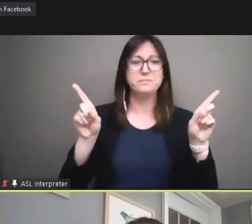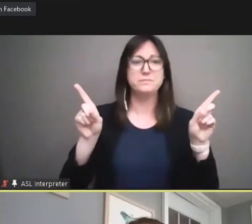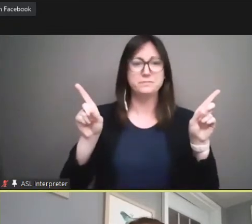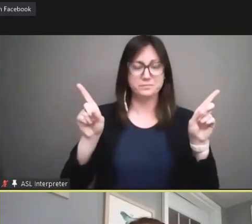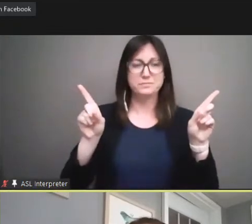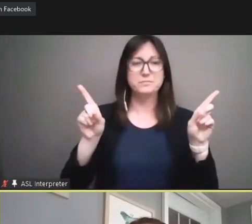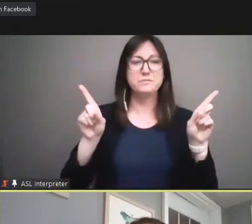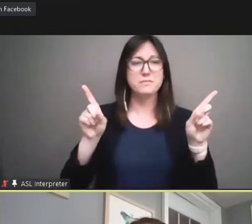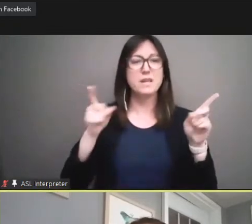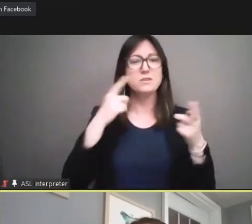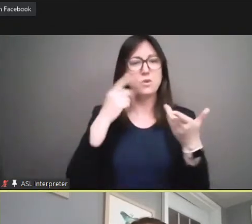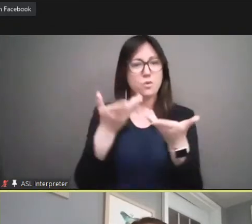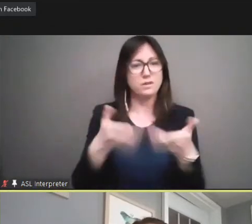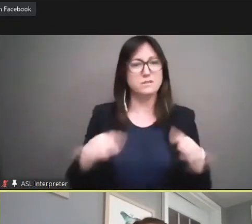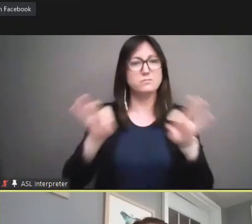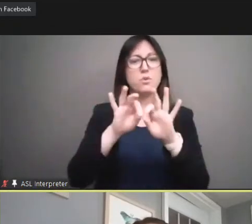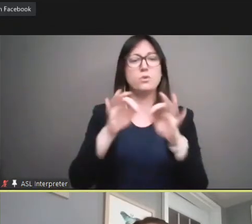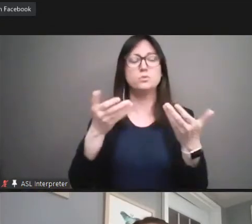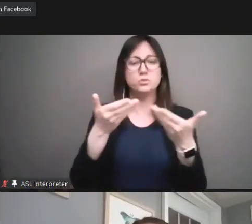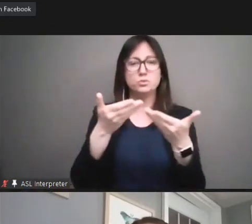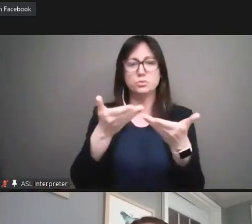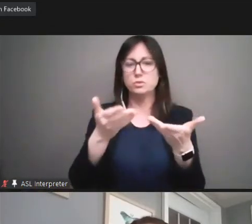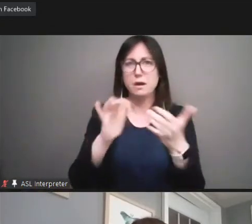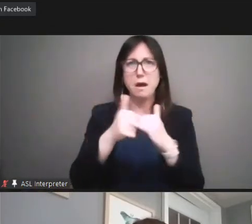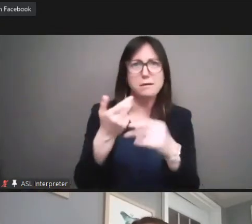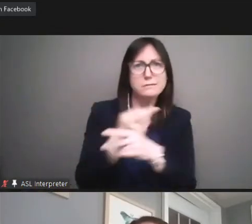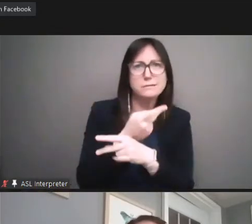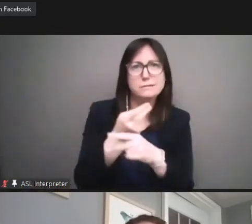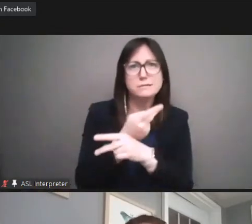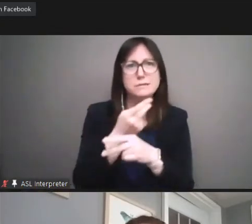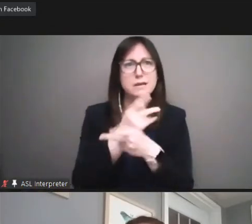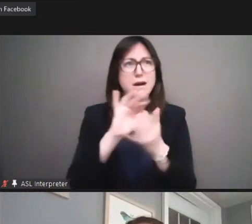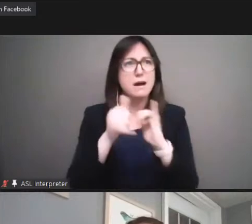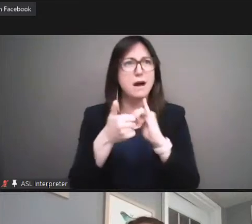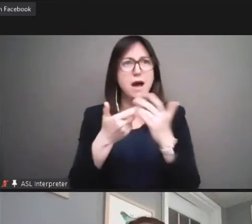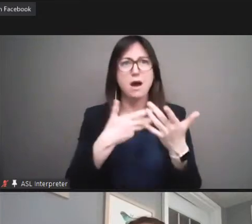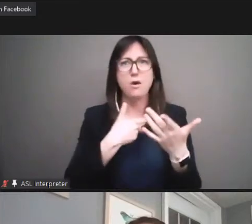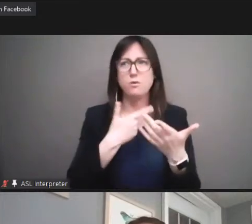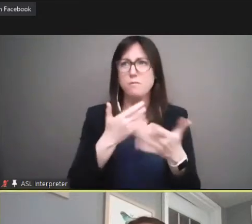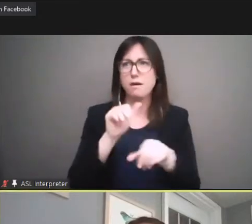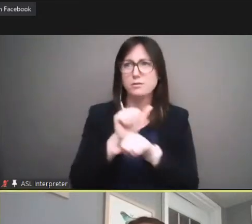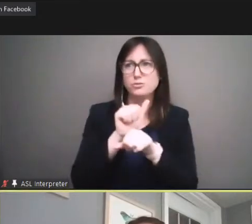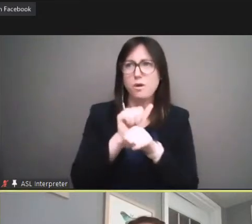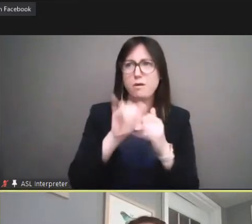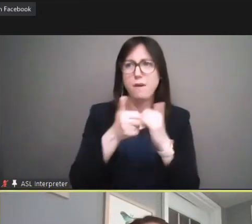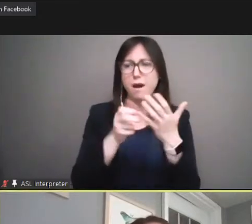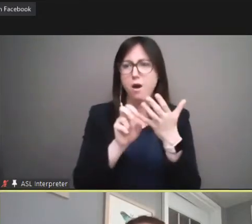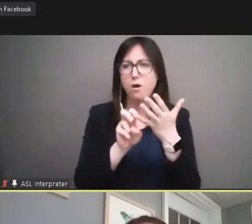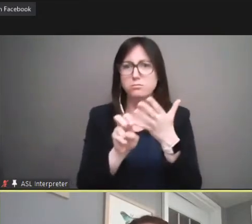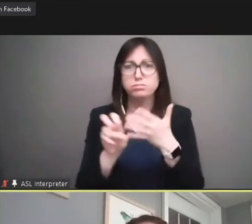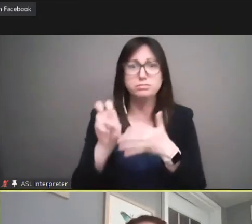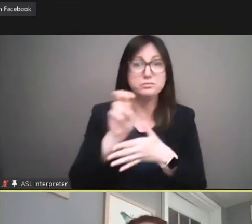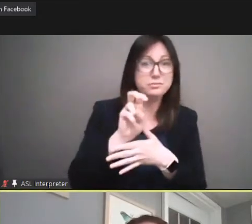more situated around moving up in my career and